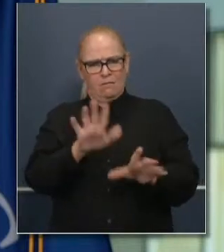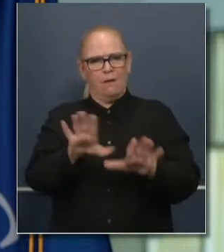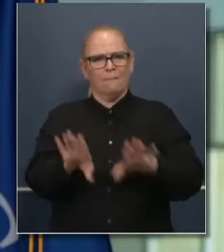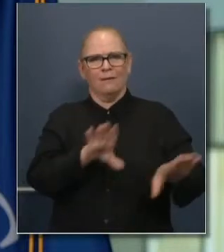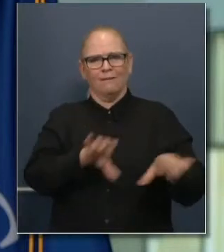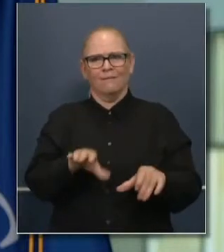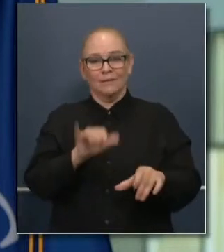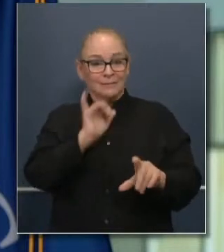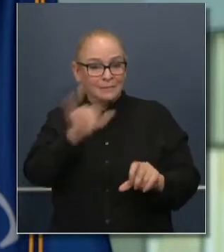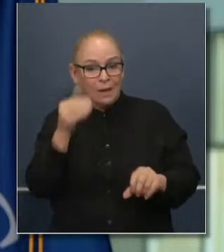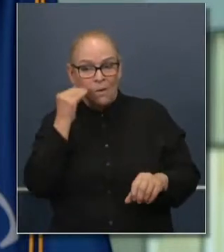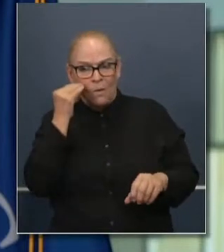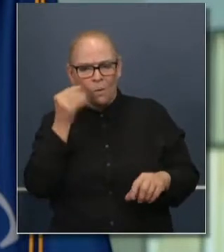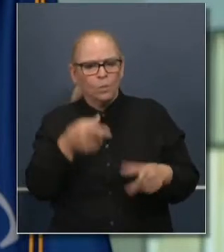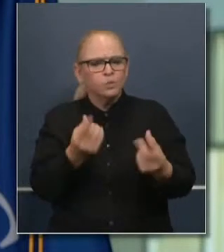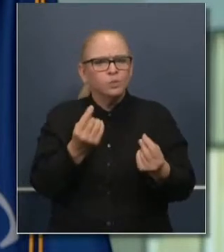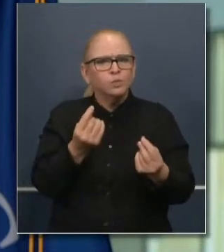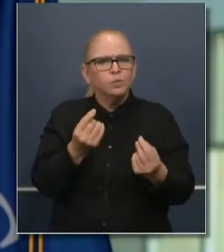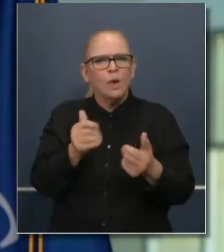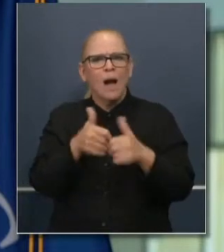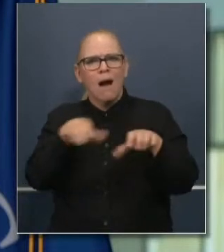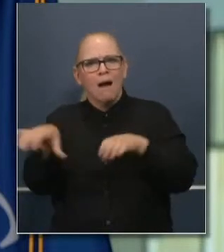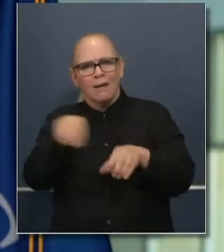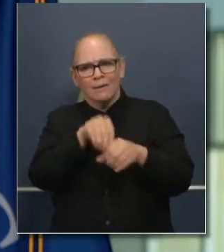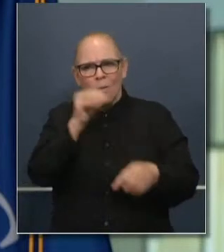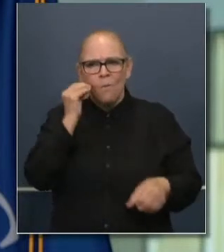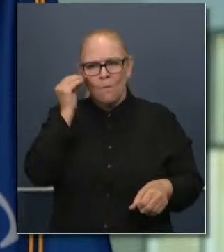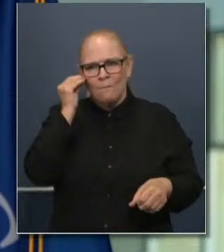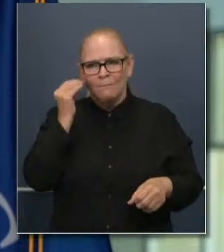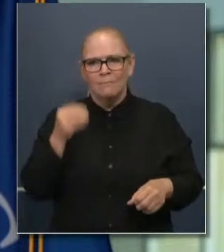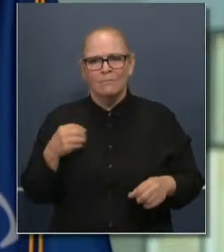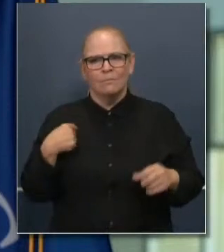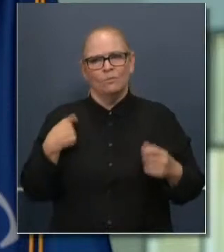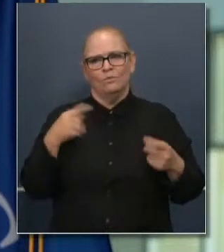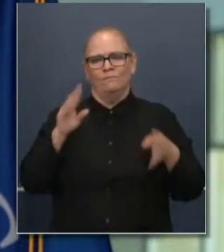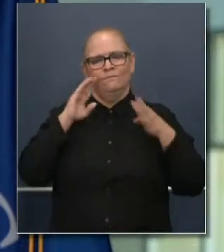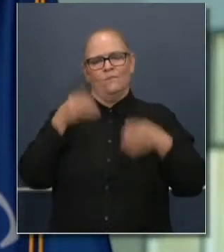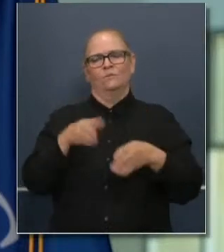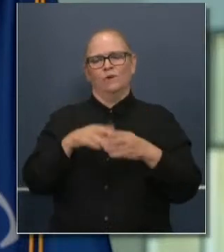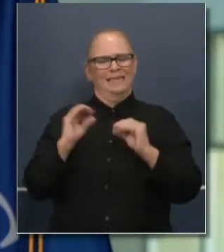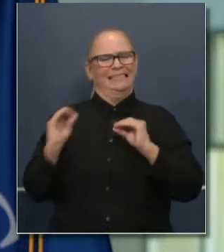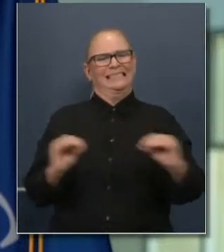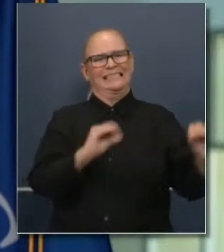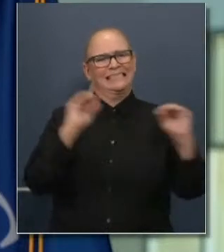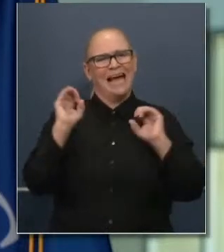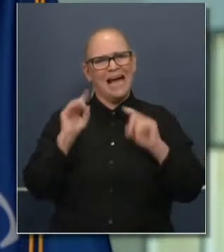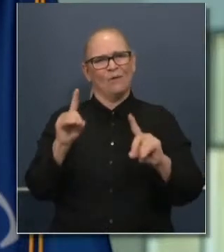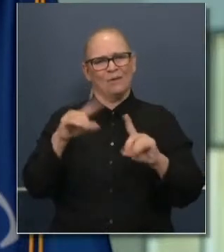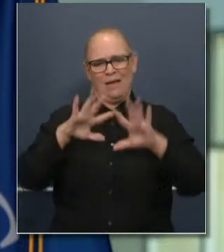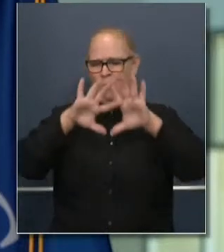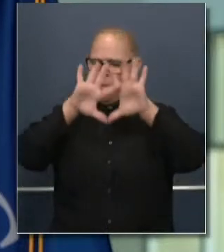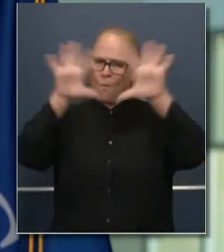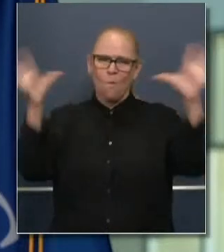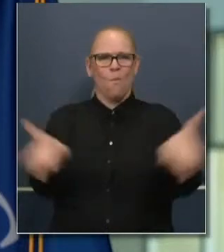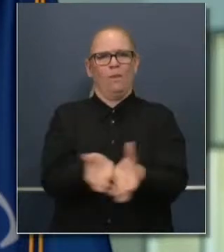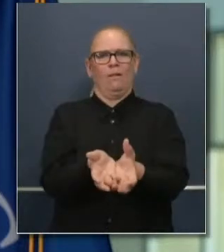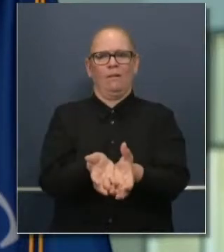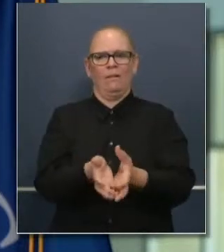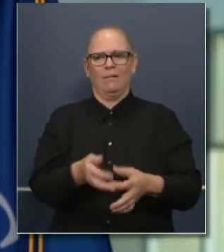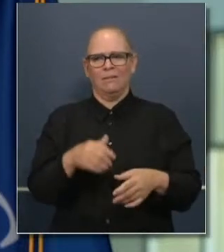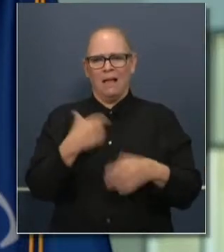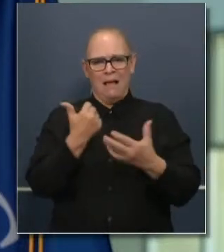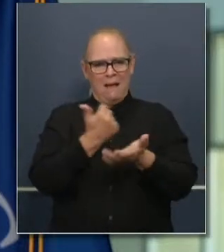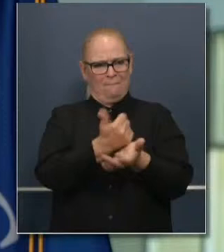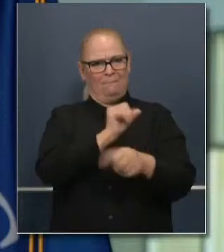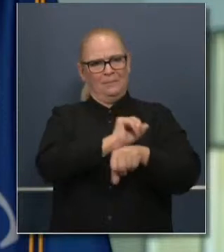so a big and focused education campaign around mitigating the spread of this virus and transmission of